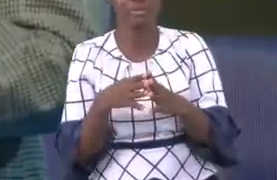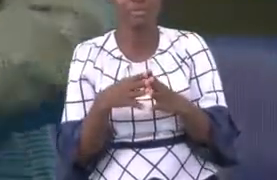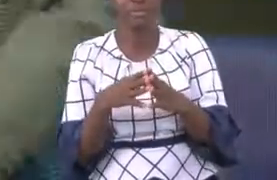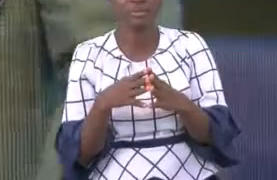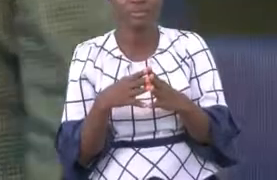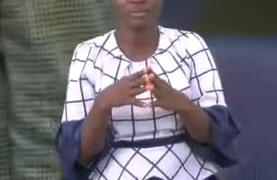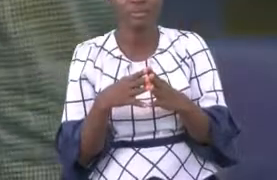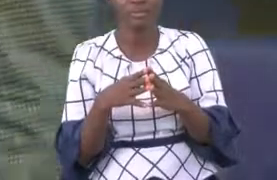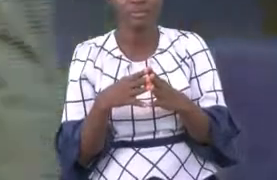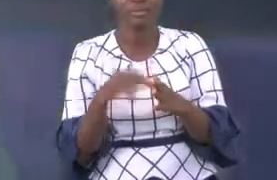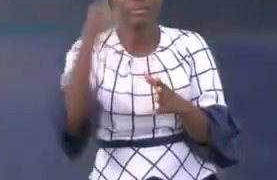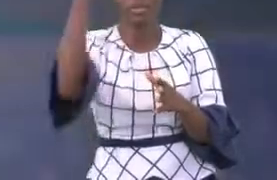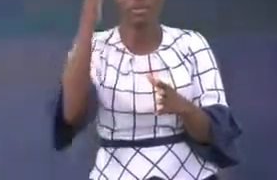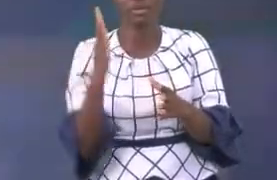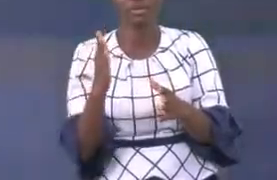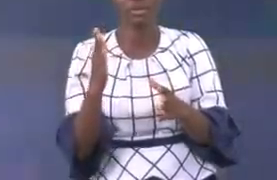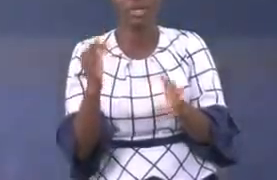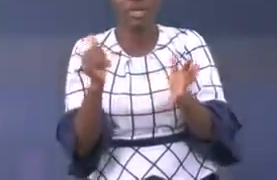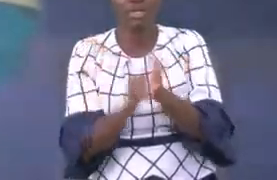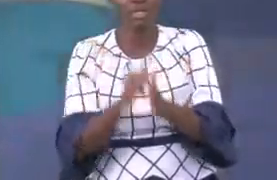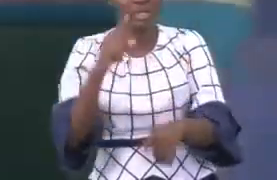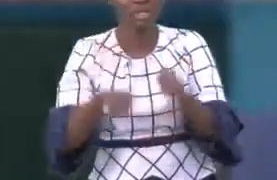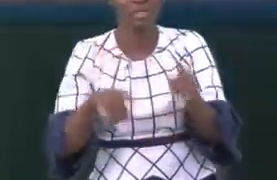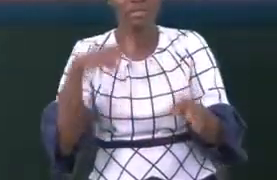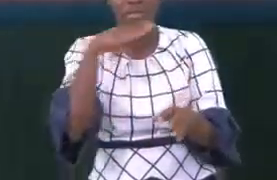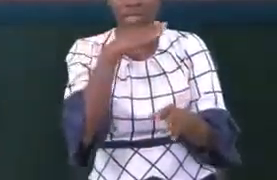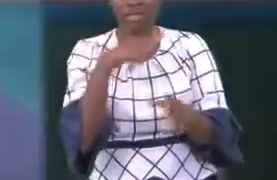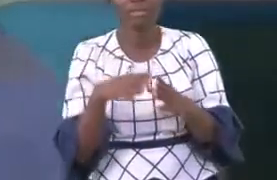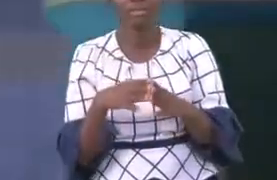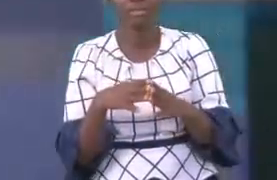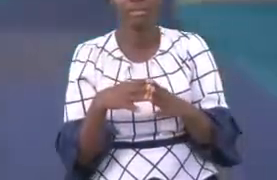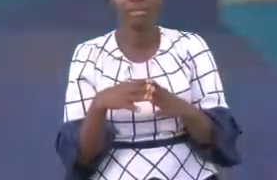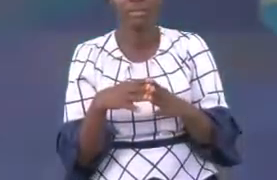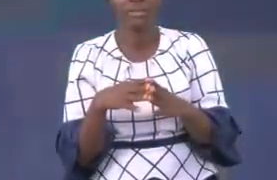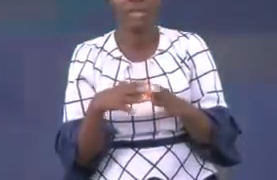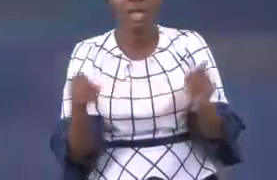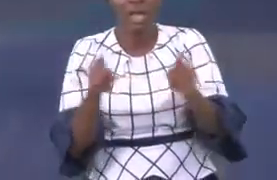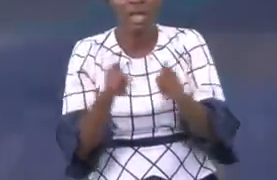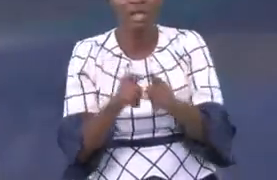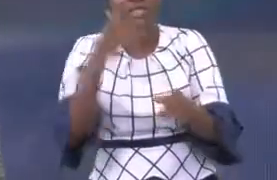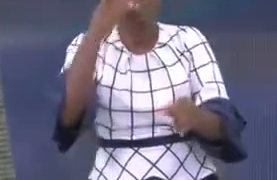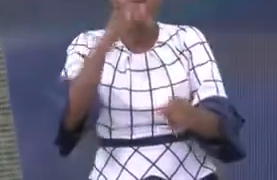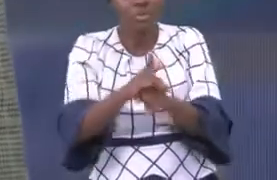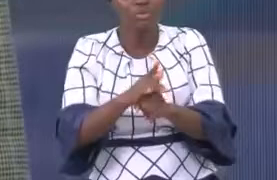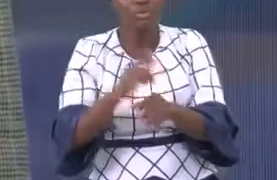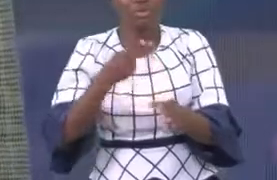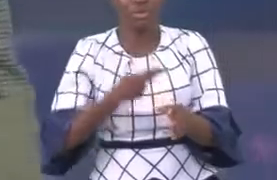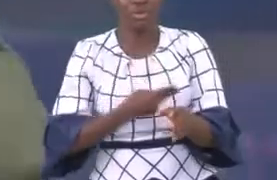lie has promised us eternal